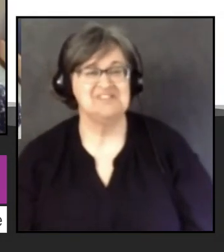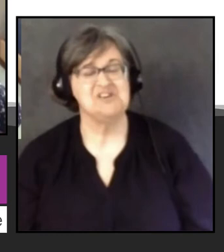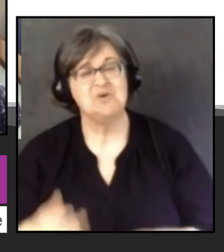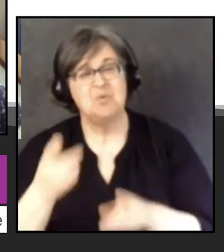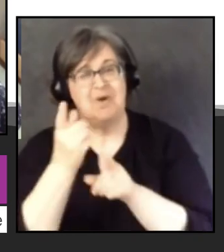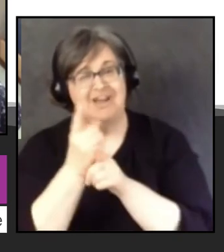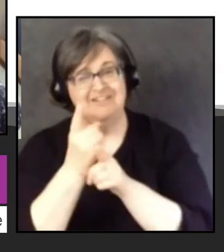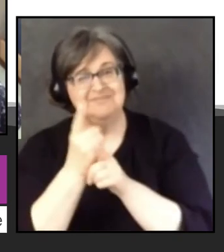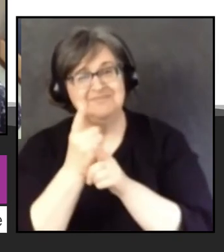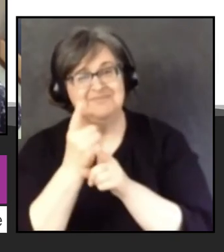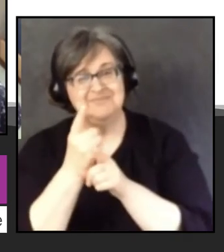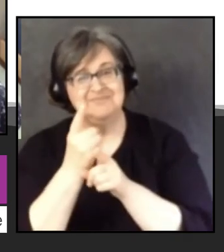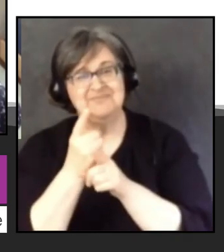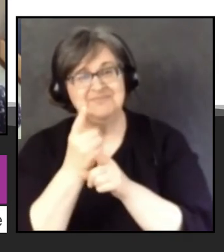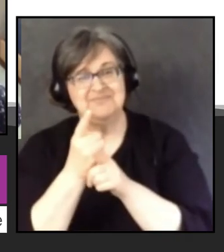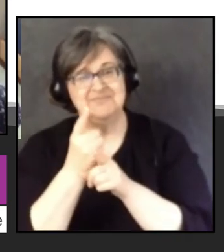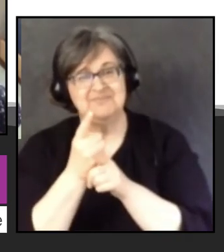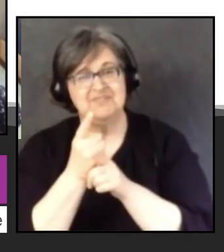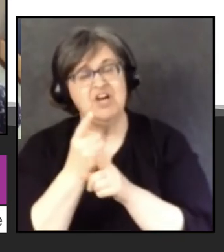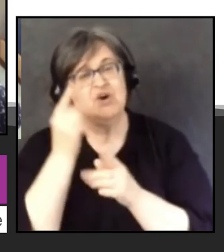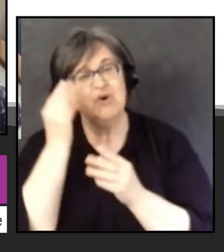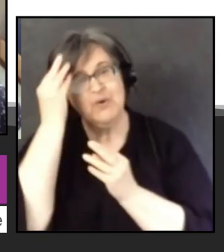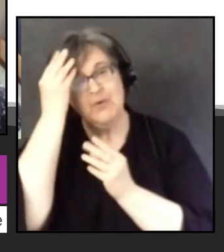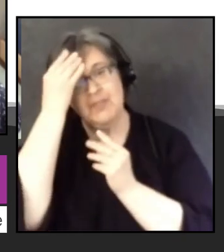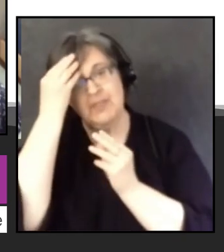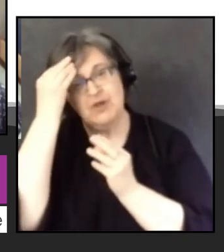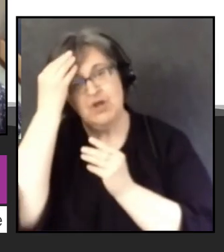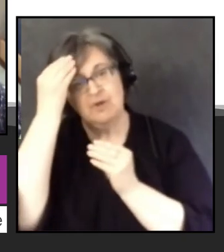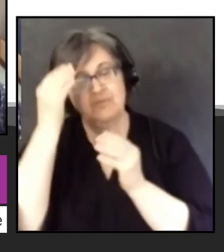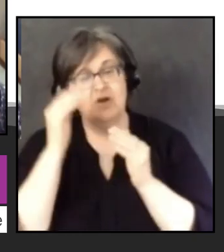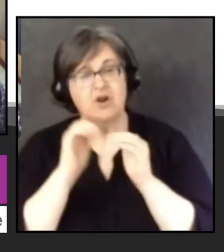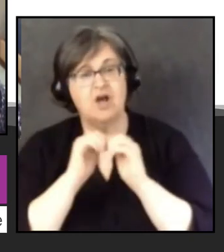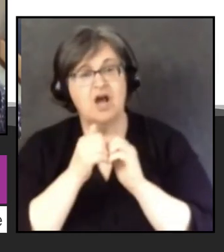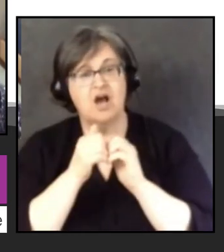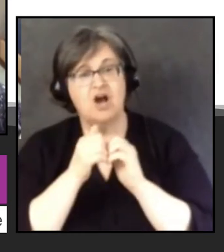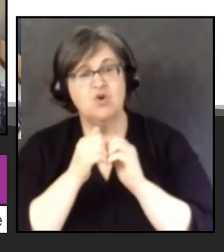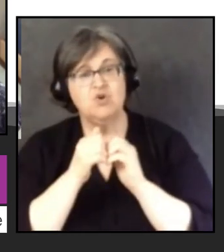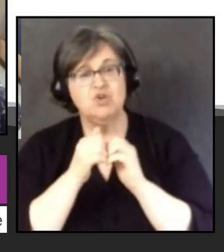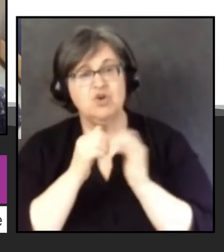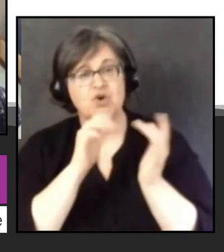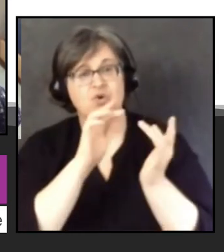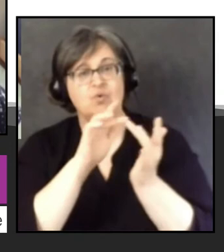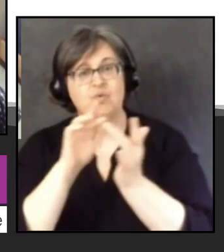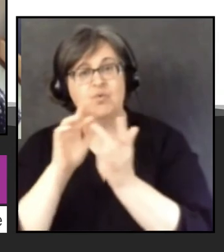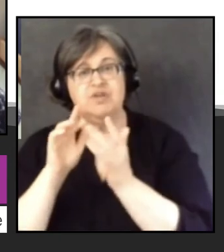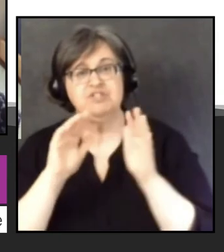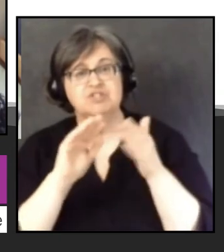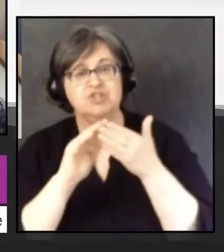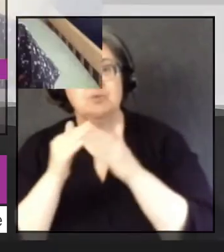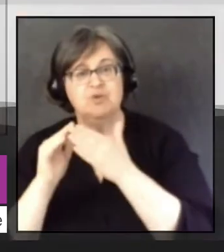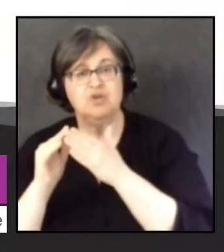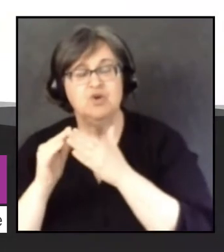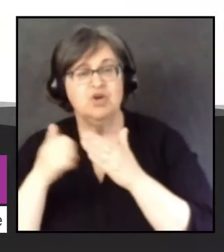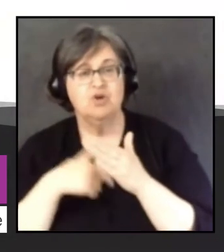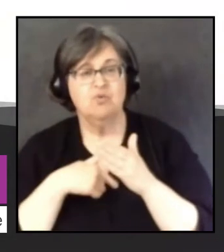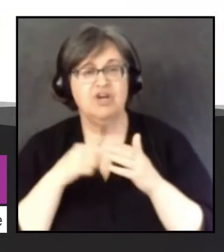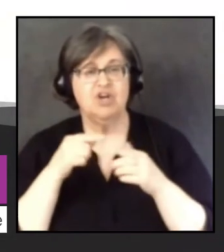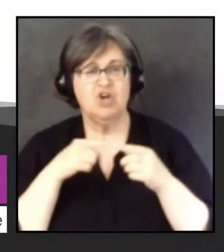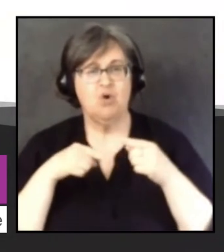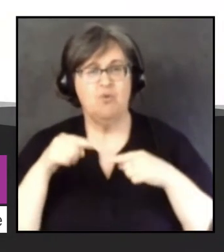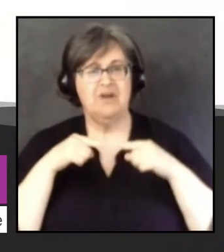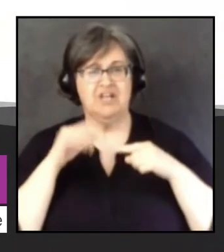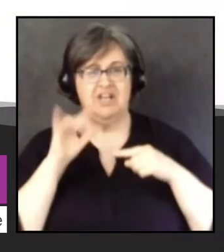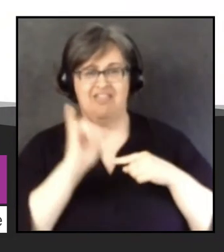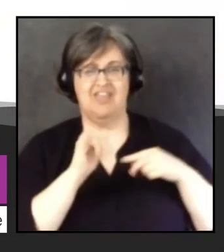right. And in thinking about how to reach the community, we can go back to